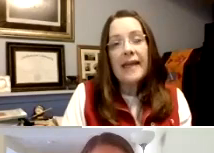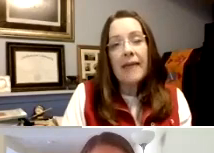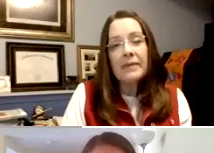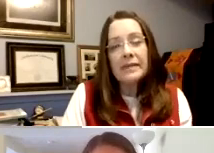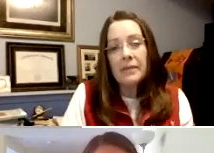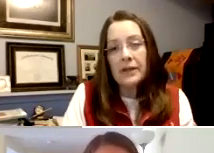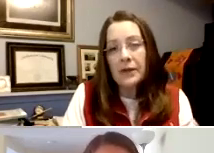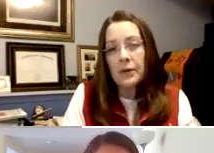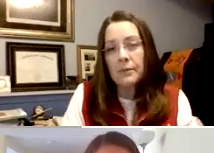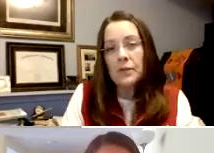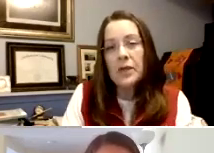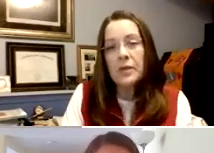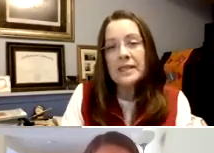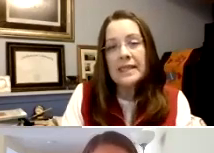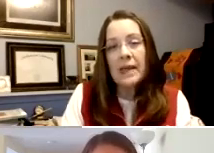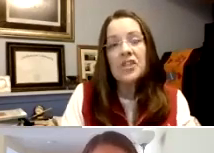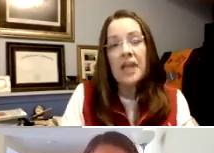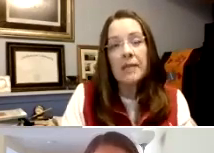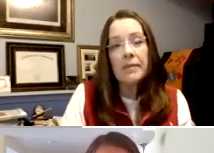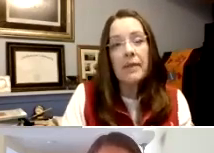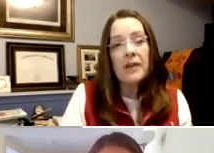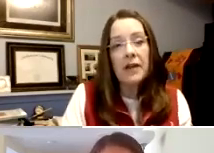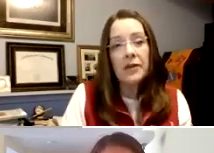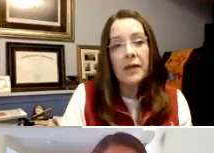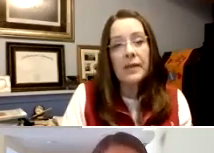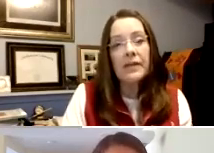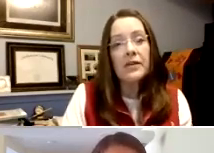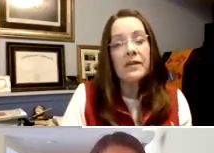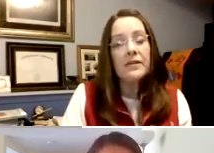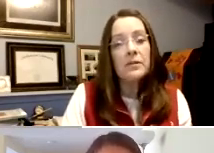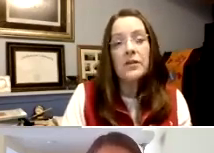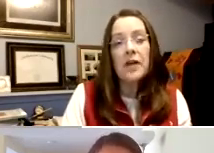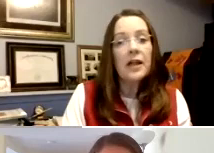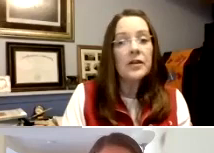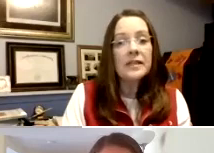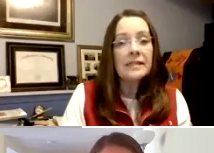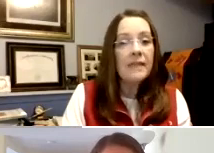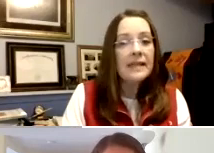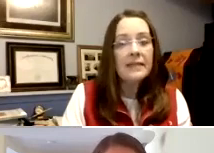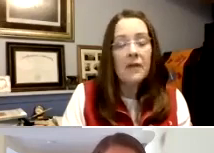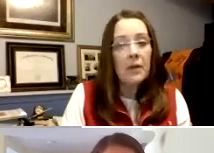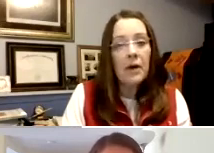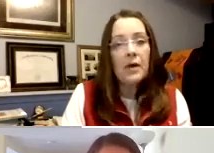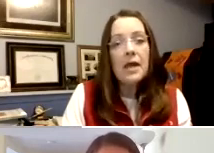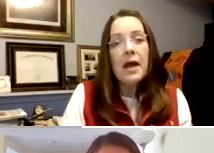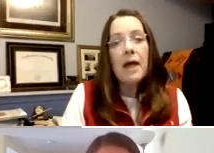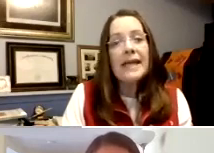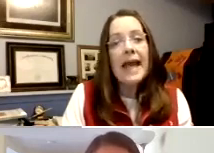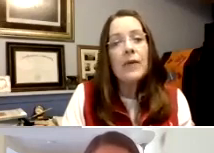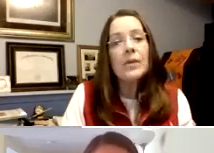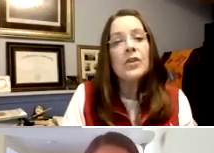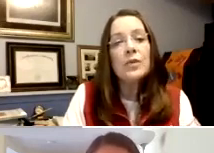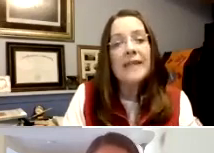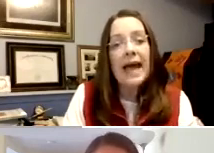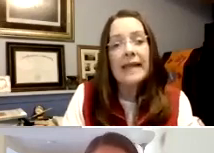that gap into something new. So here we see that with shape and with color, right? If their preferred color is this amazing volleyball, can